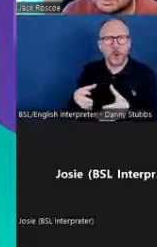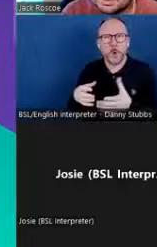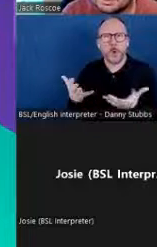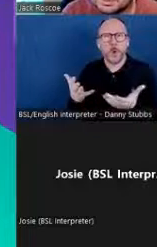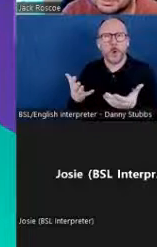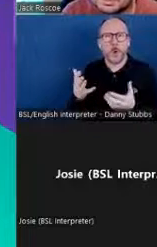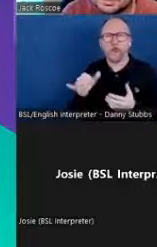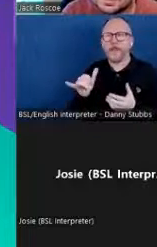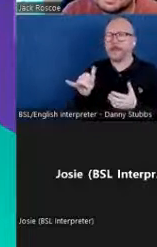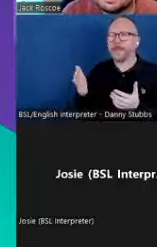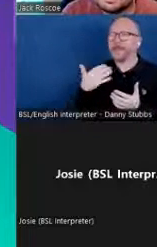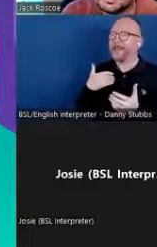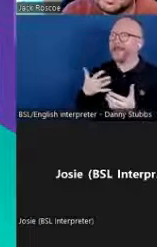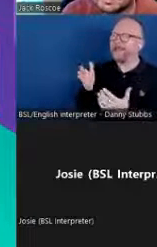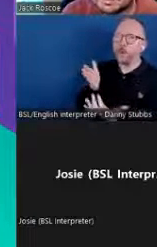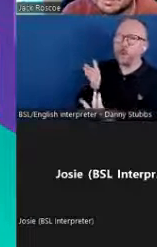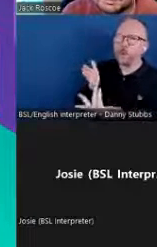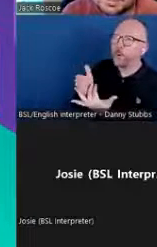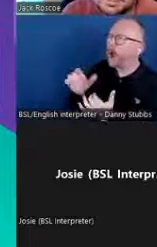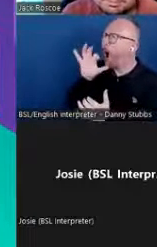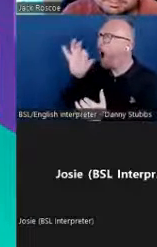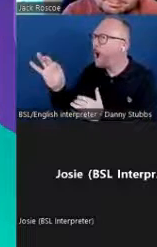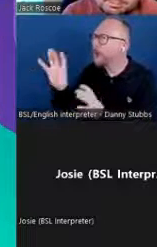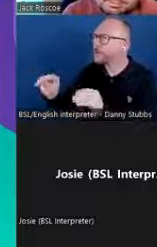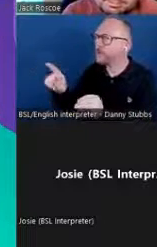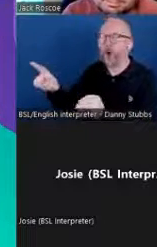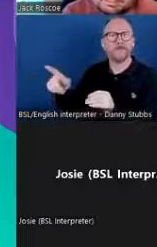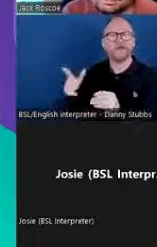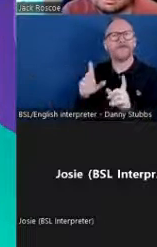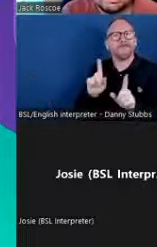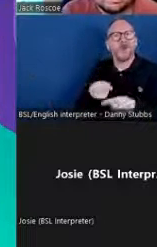to observations and visitor counts.